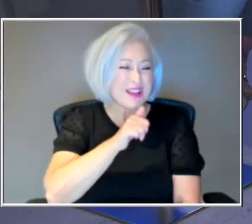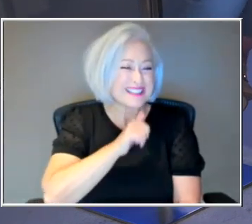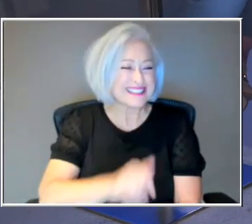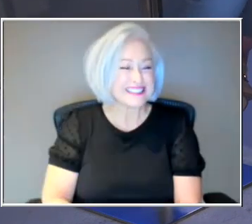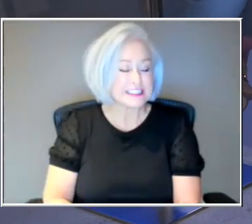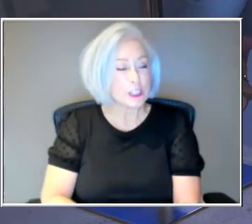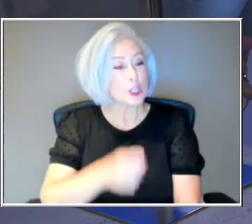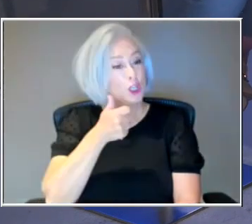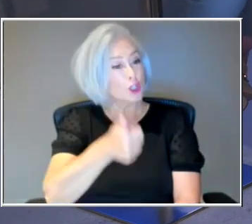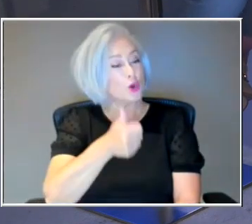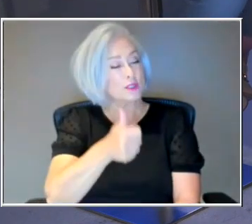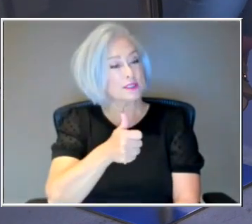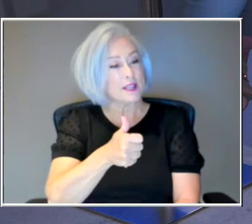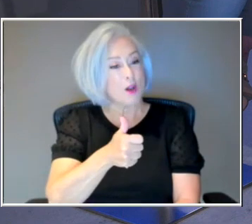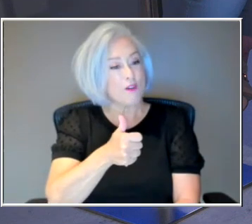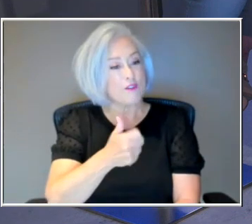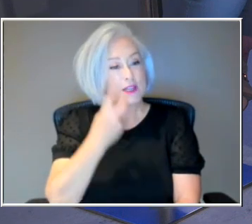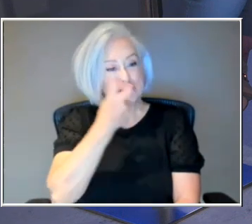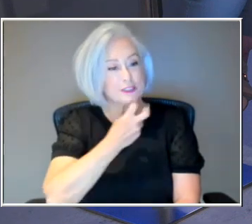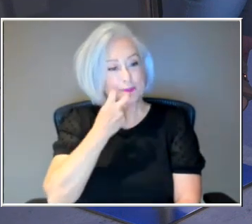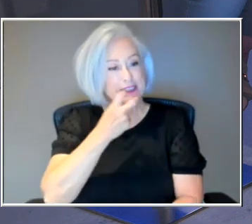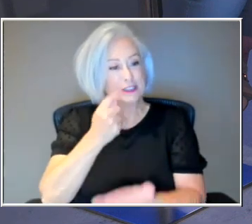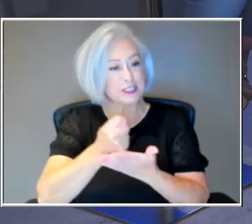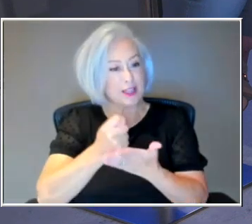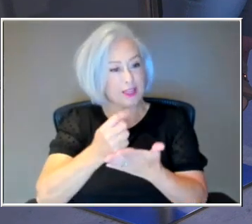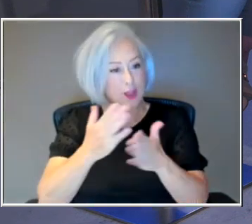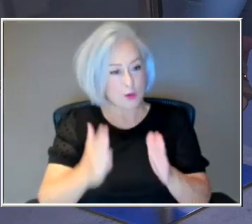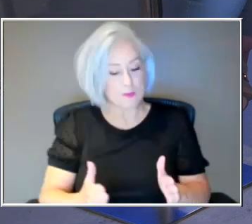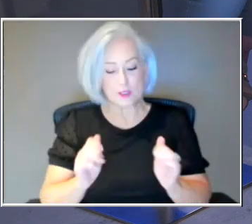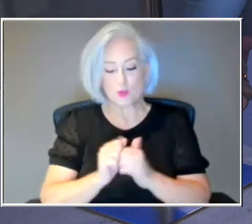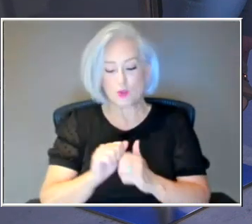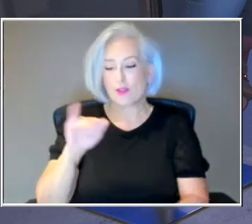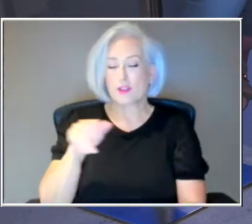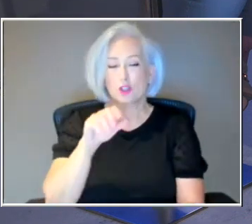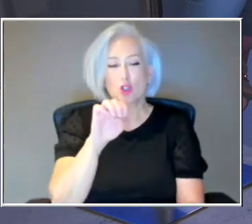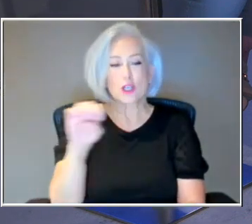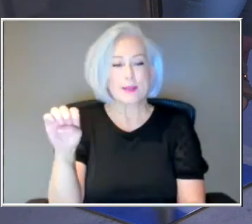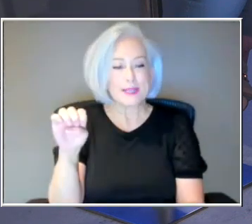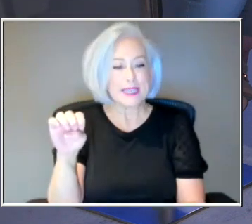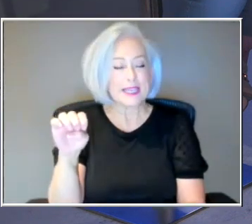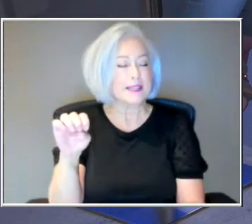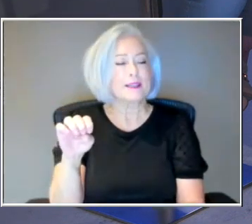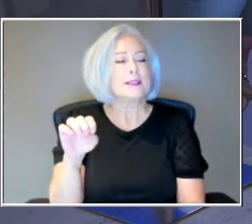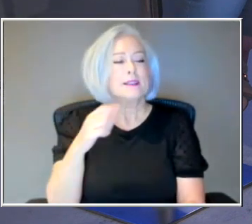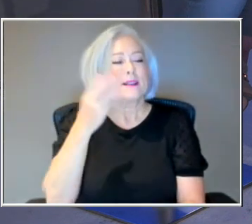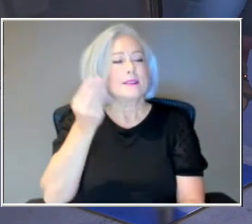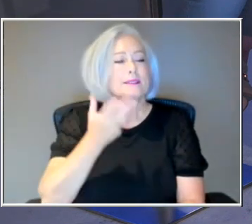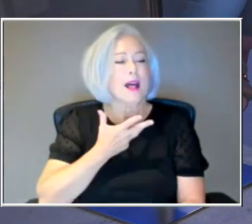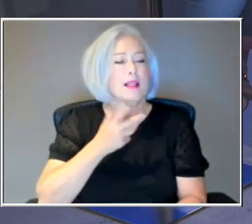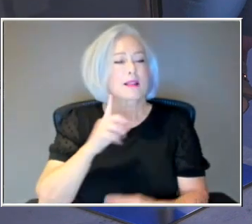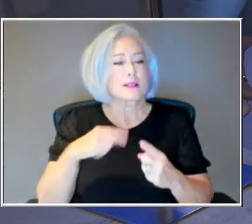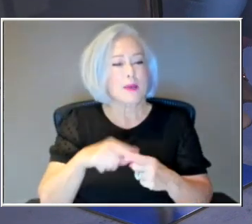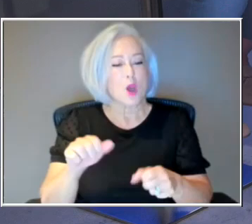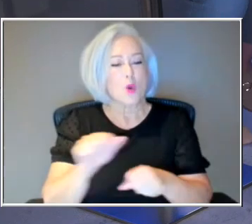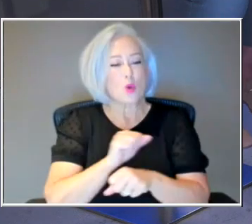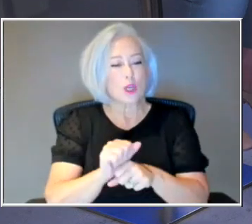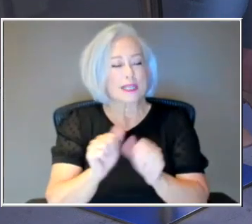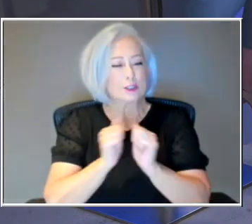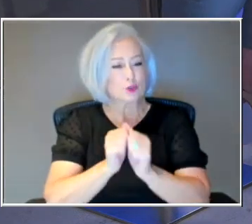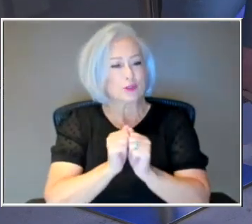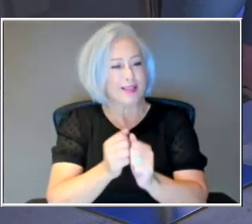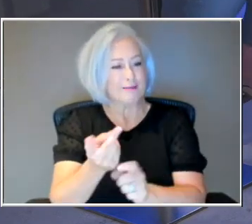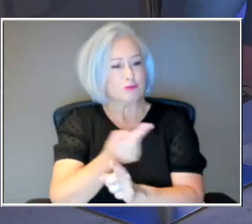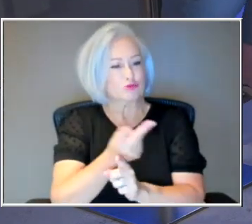therapy with Jamie. So tell us what it was like working with her particularly, and what you normally do with